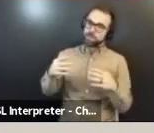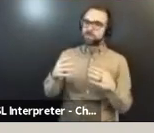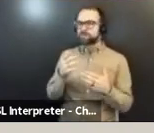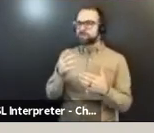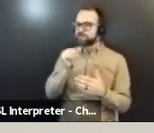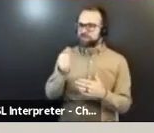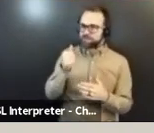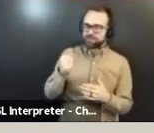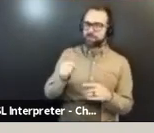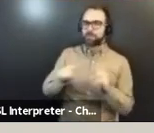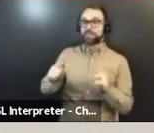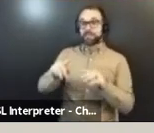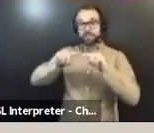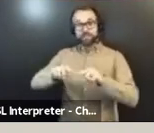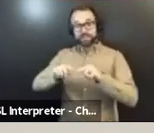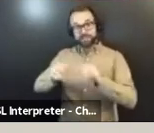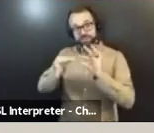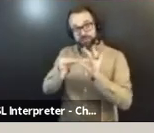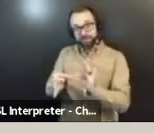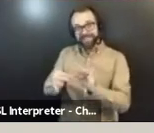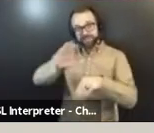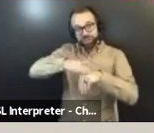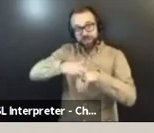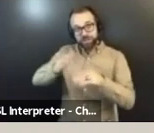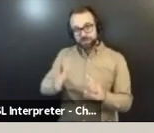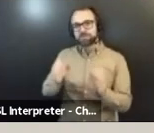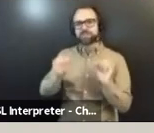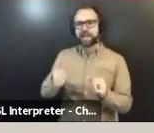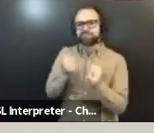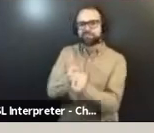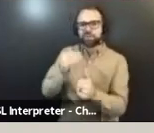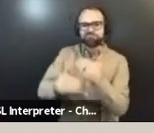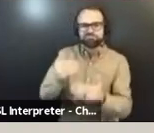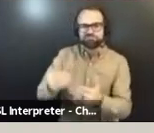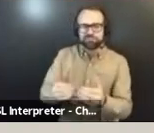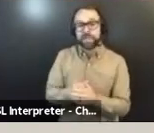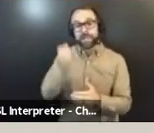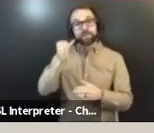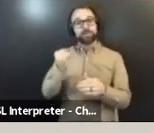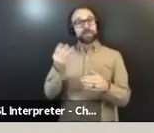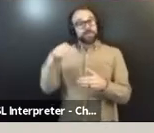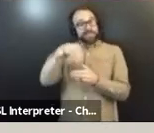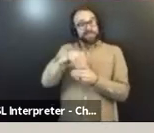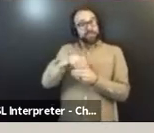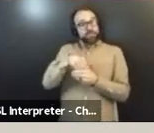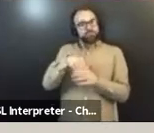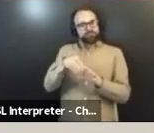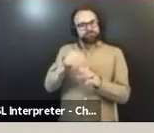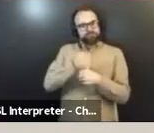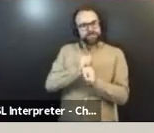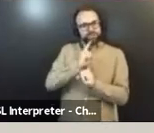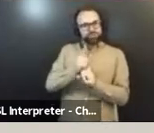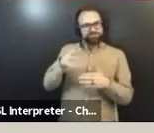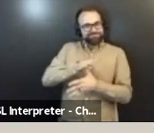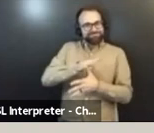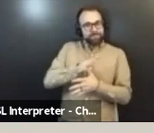you to do contingency fee-based consultant if you go that route. Again, if you do internally, just make sure you have a plan, a mini business